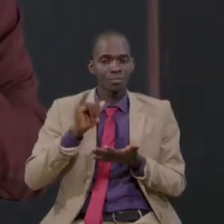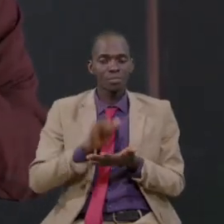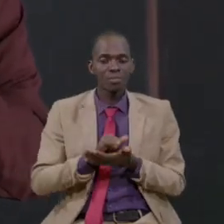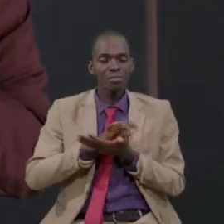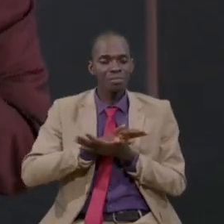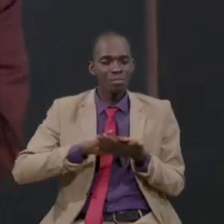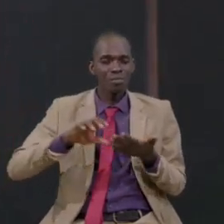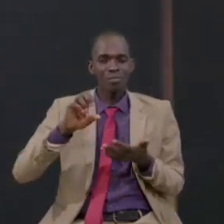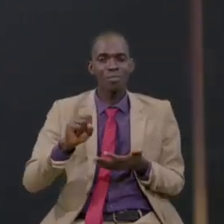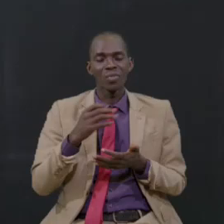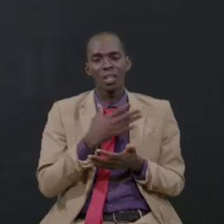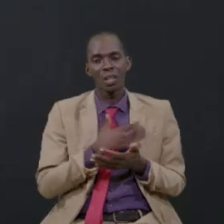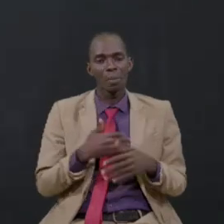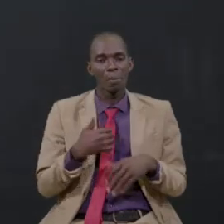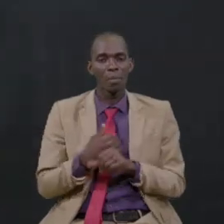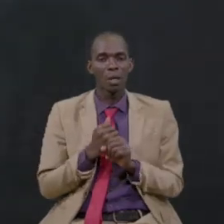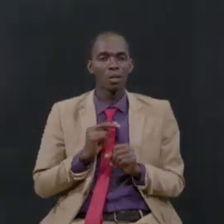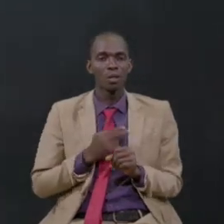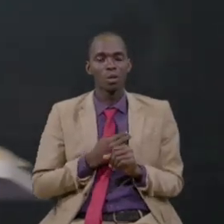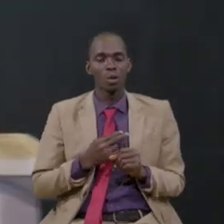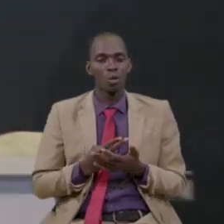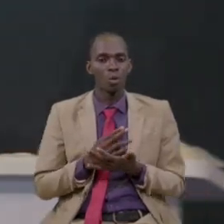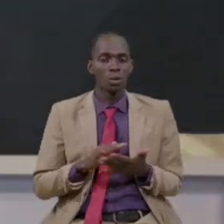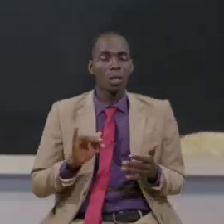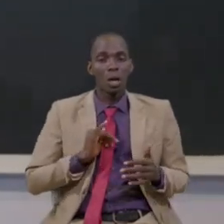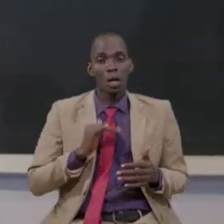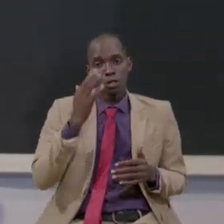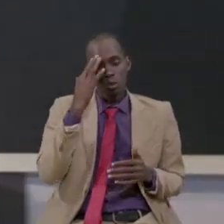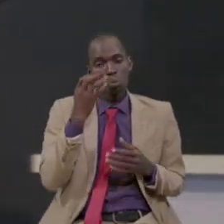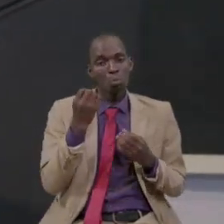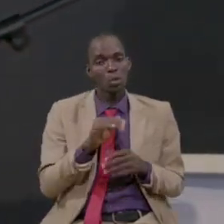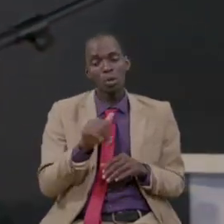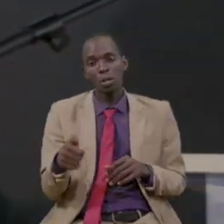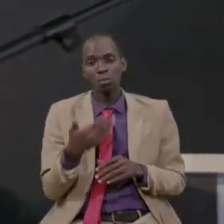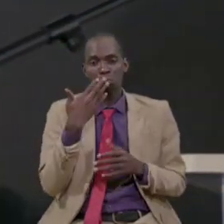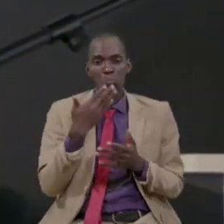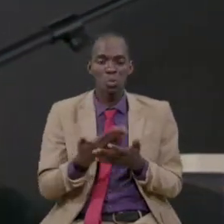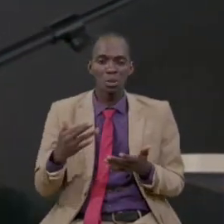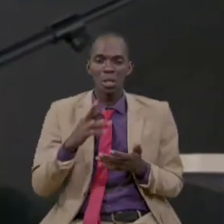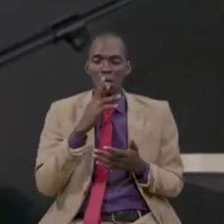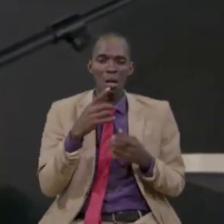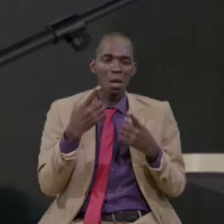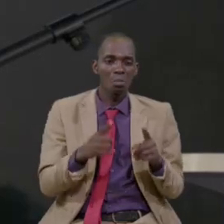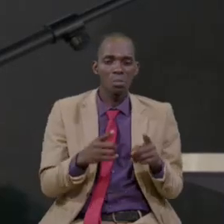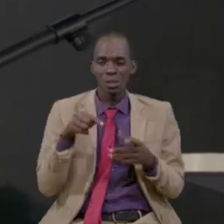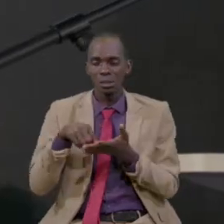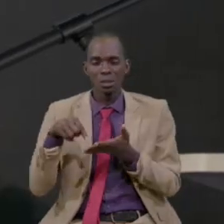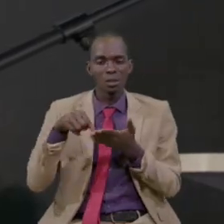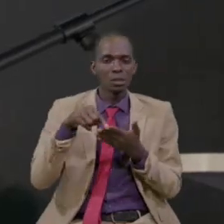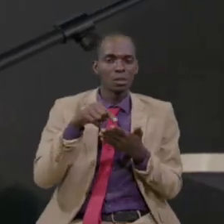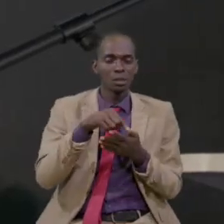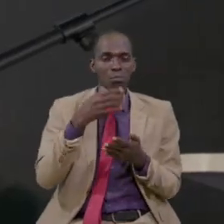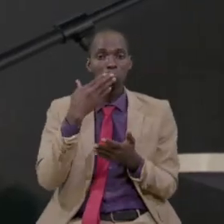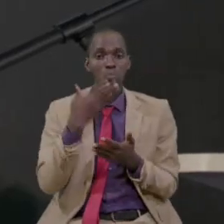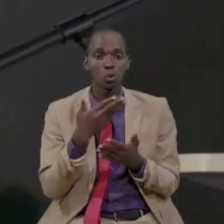holy. I know that many other good things are coming. This one, that one. They're good. And we need them